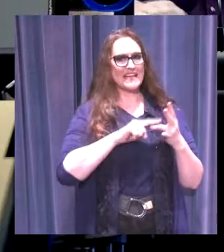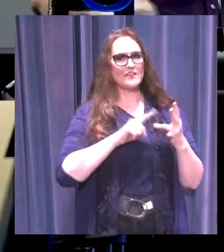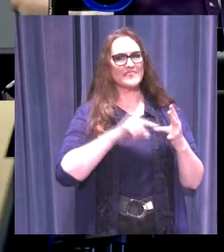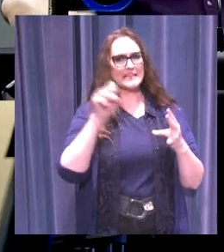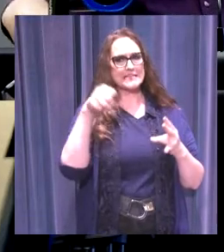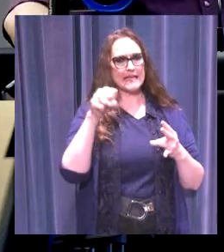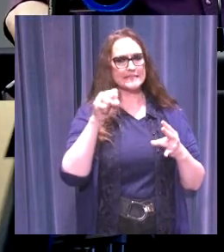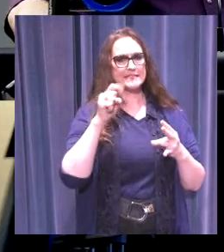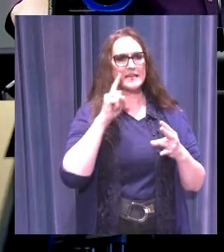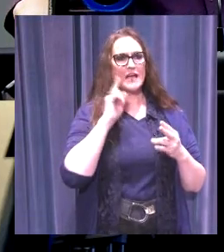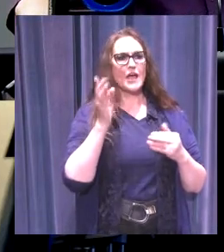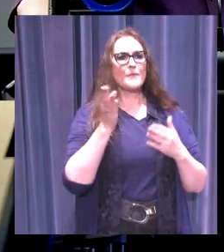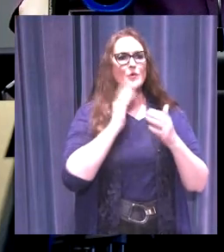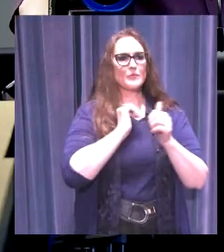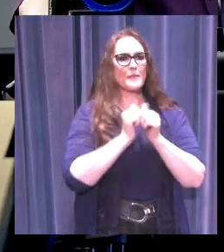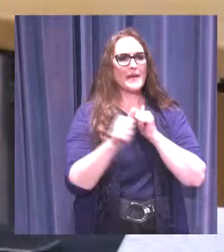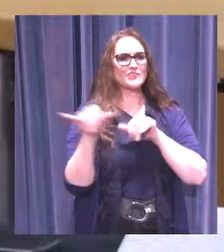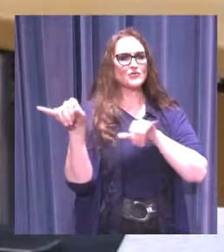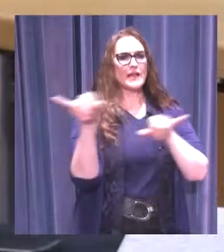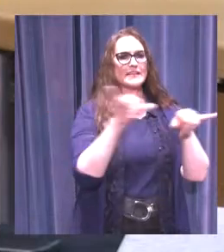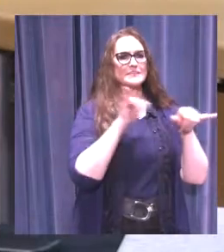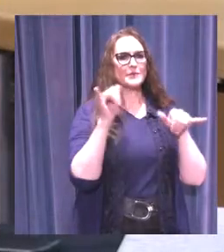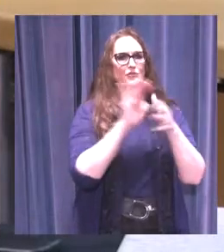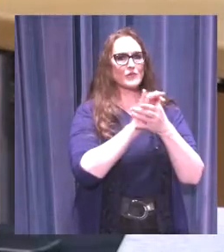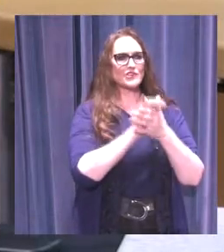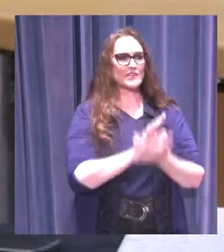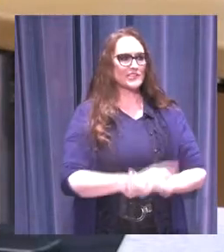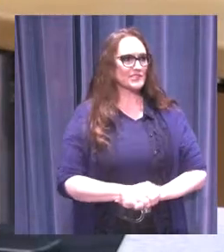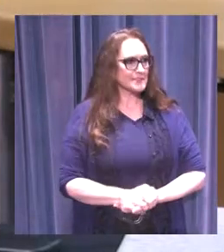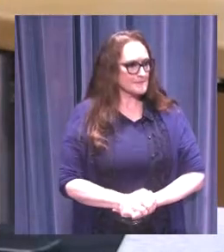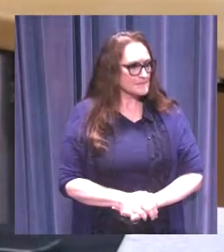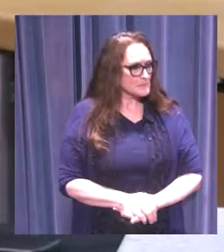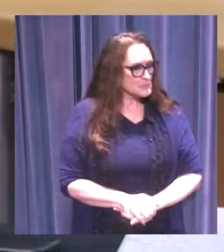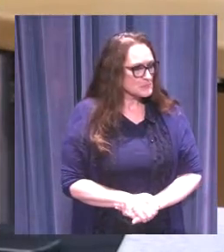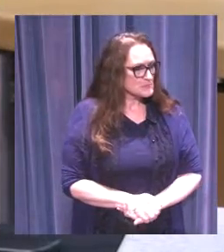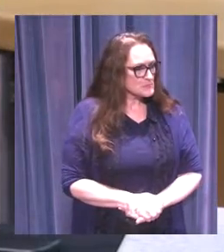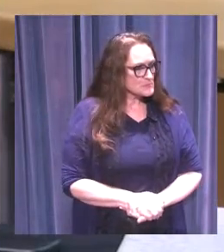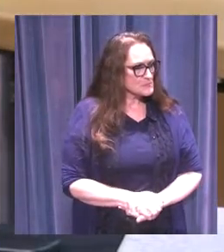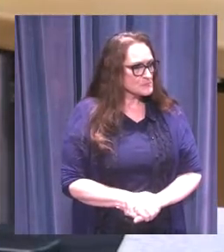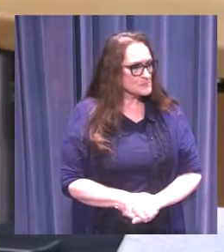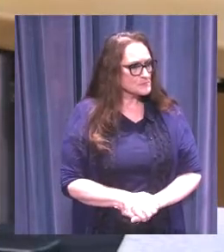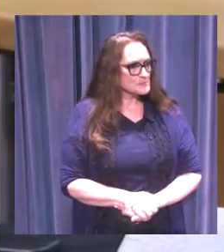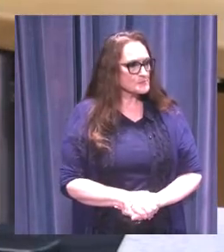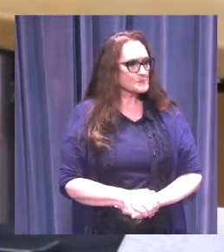yes. The motion passed unanimously. Congratulations.